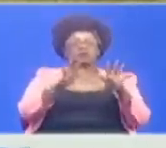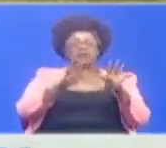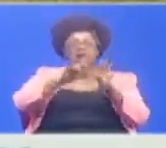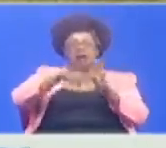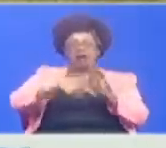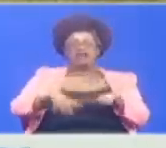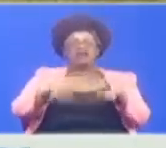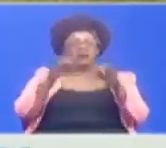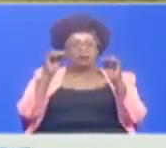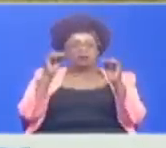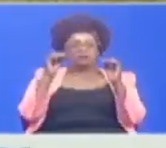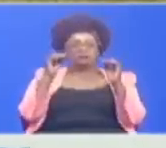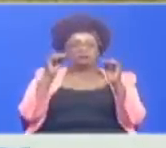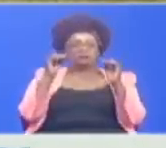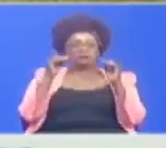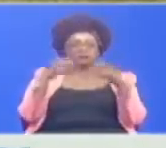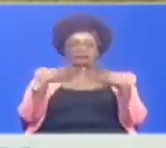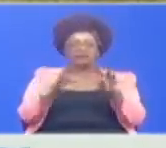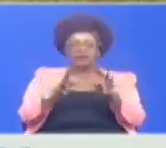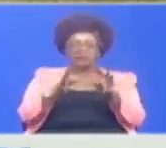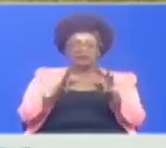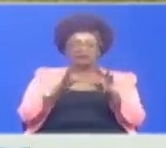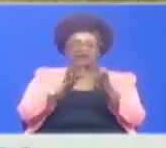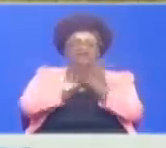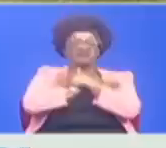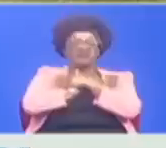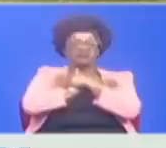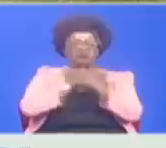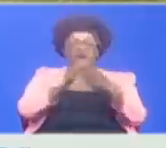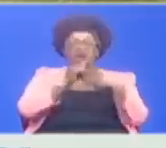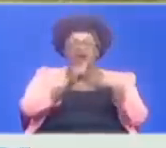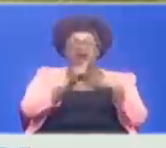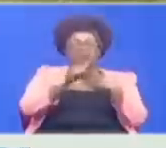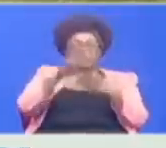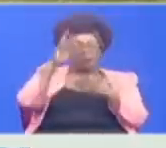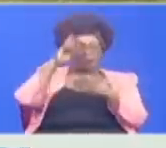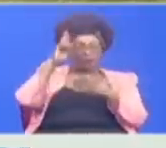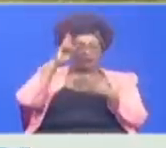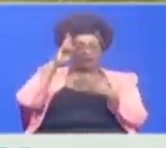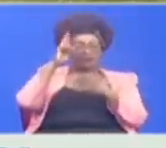found. Now, family, friends will be guided by the police in